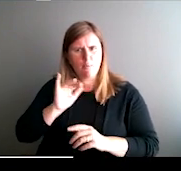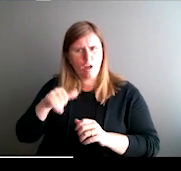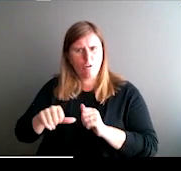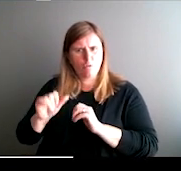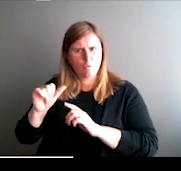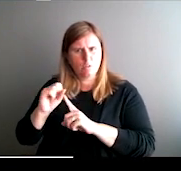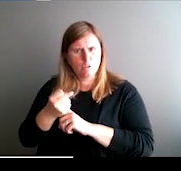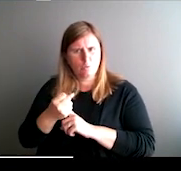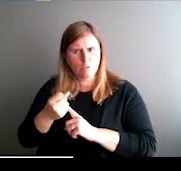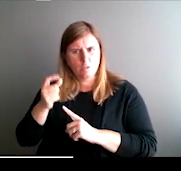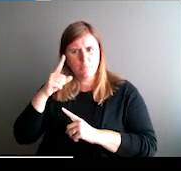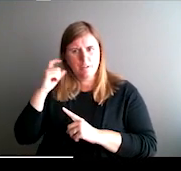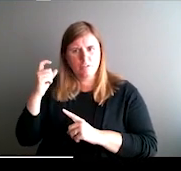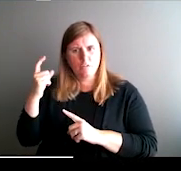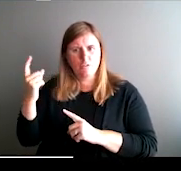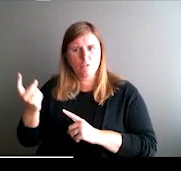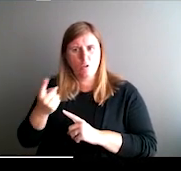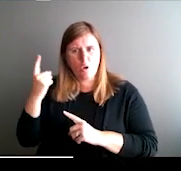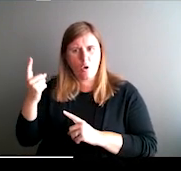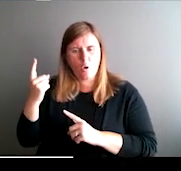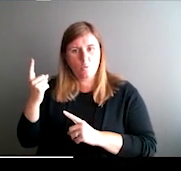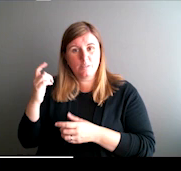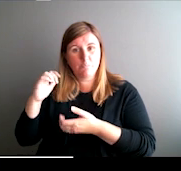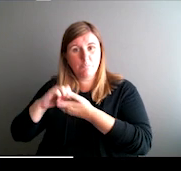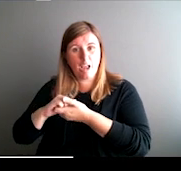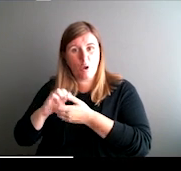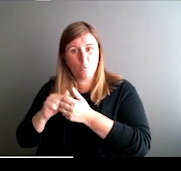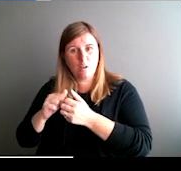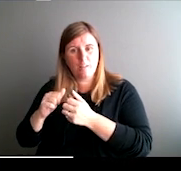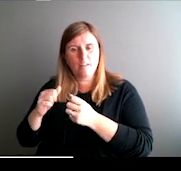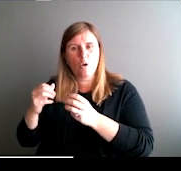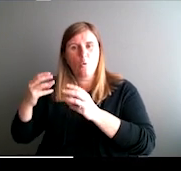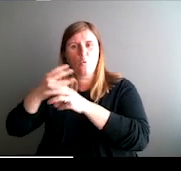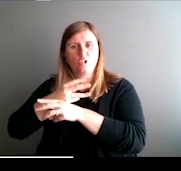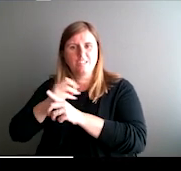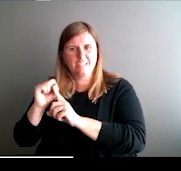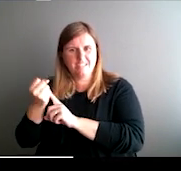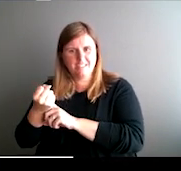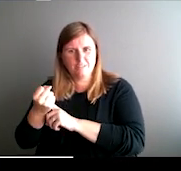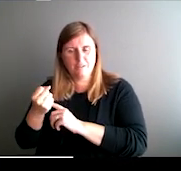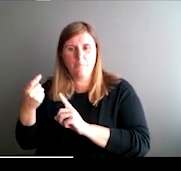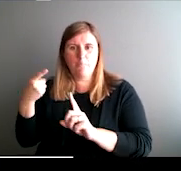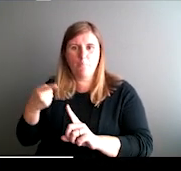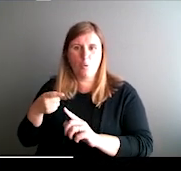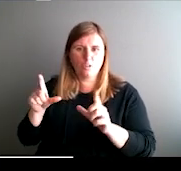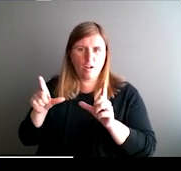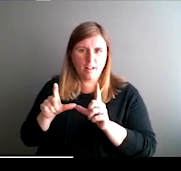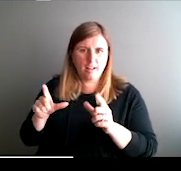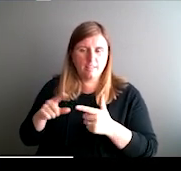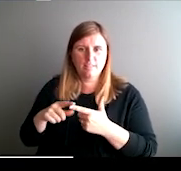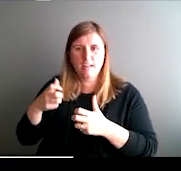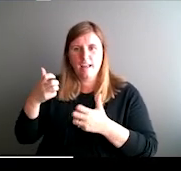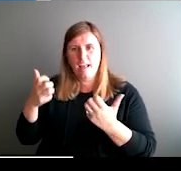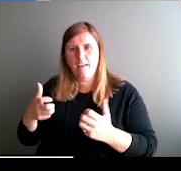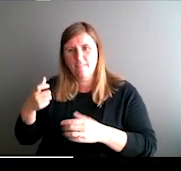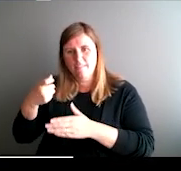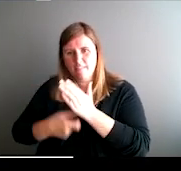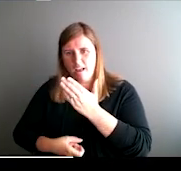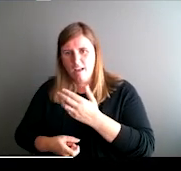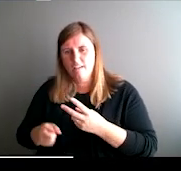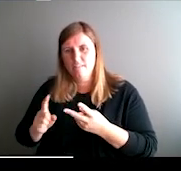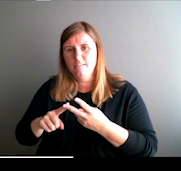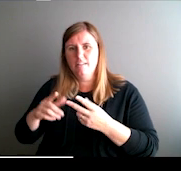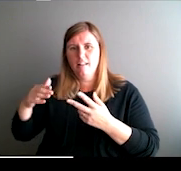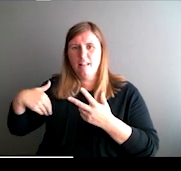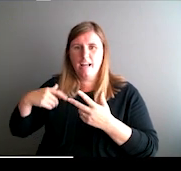circumstances? Because it's always been paired with a worsening condition. Points on your license, heavy fines, being